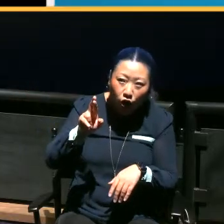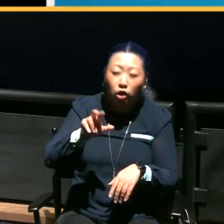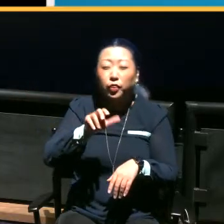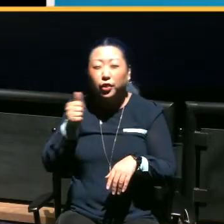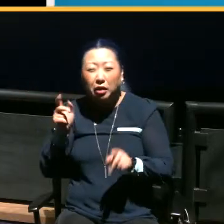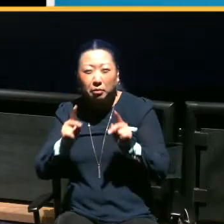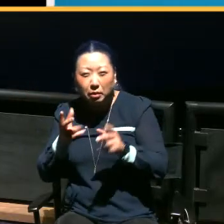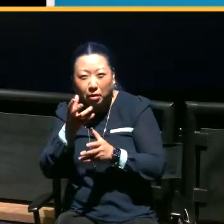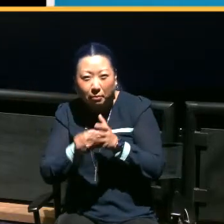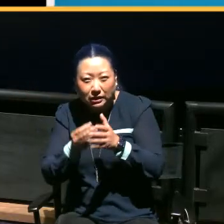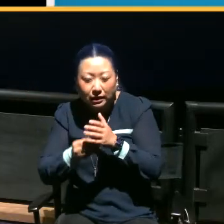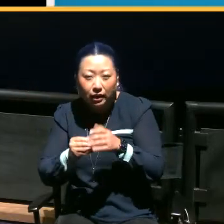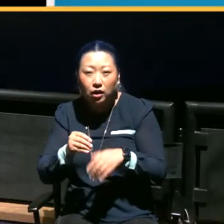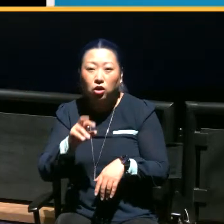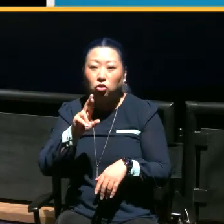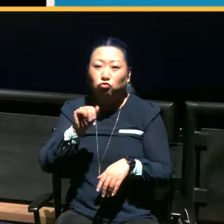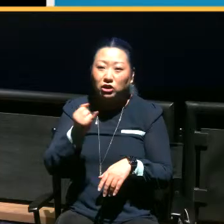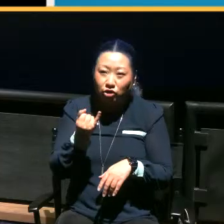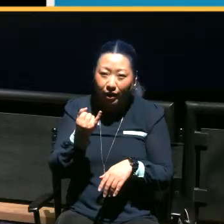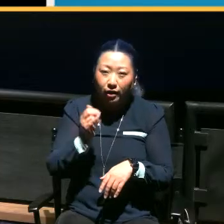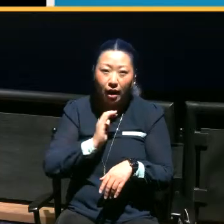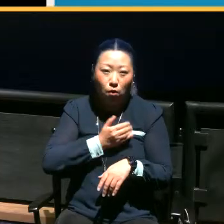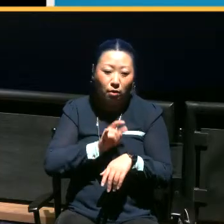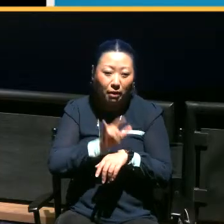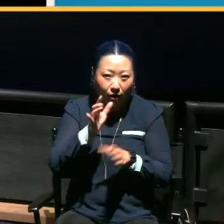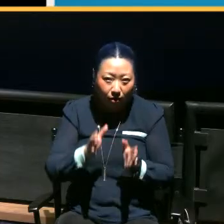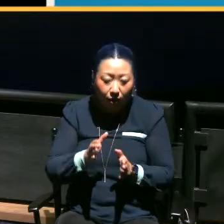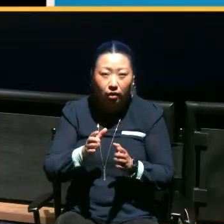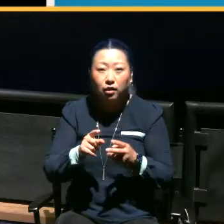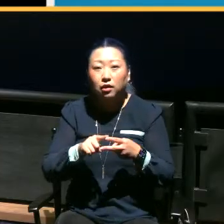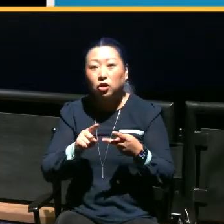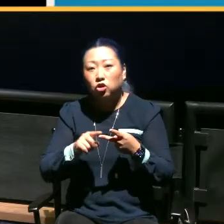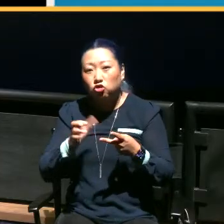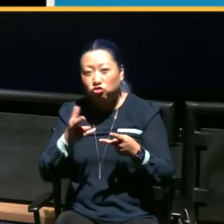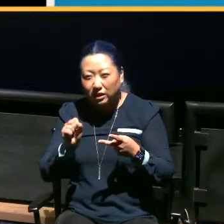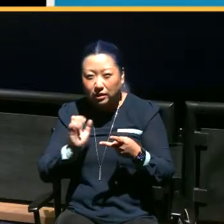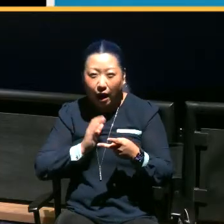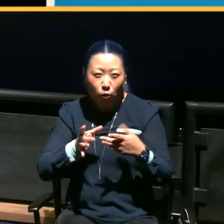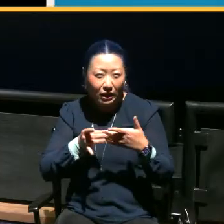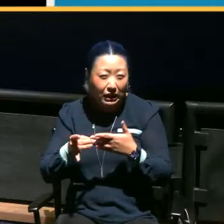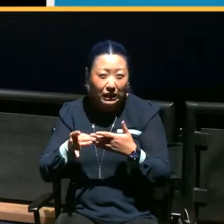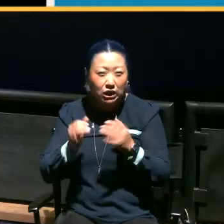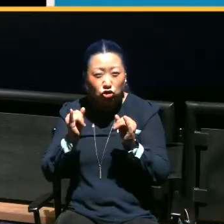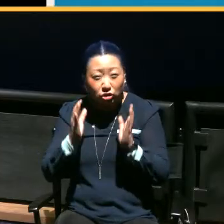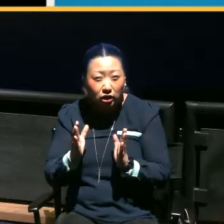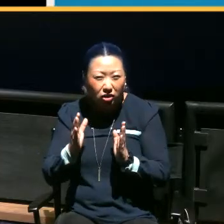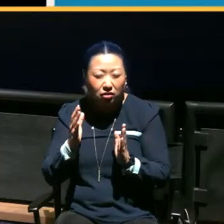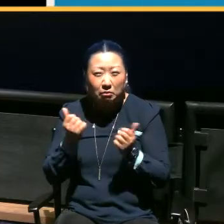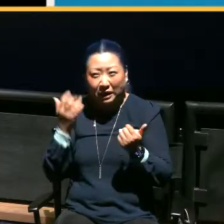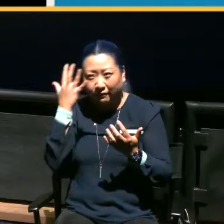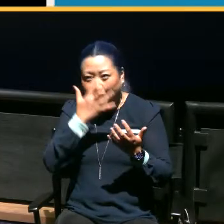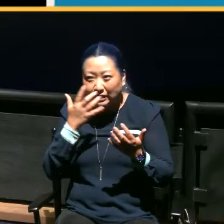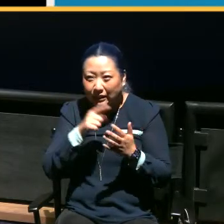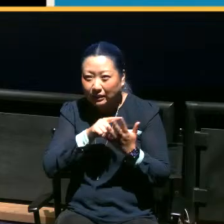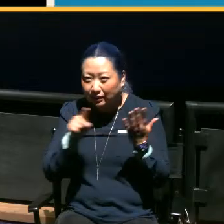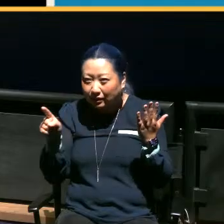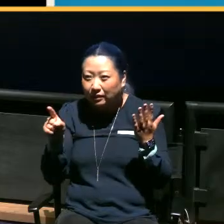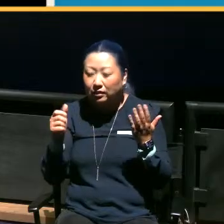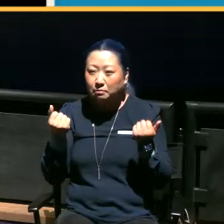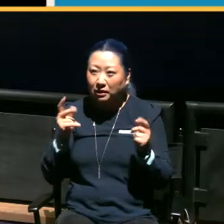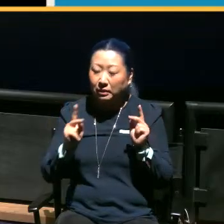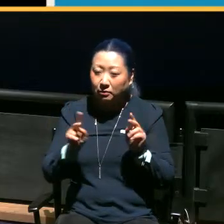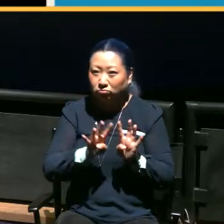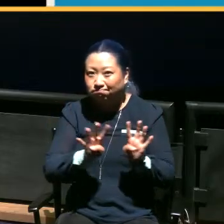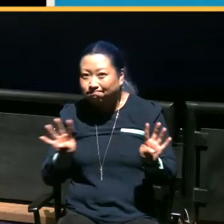are mixed in here. Is Ray J, our pilot, Christy Hansen, our lead instructor, all these faces, all these Bron Sheffield. All these